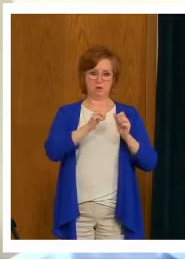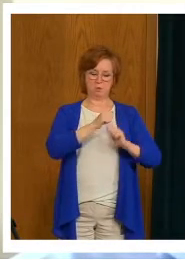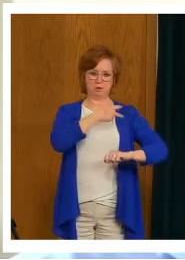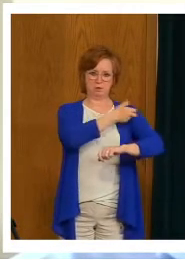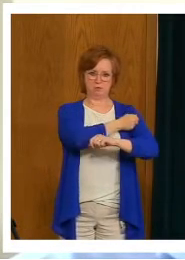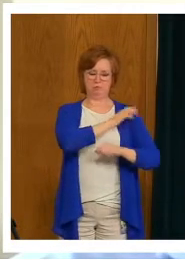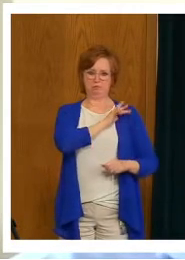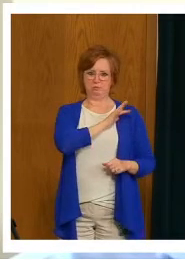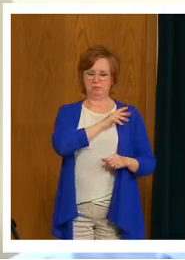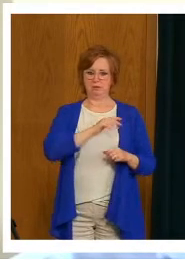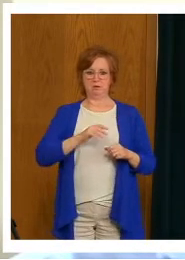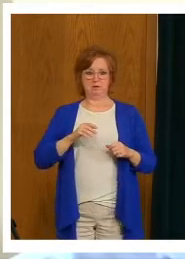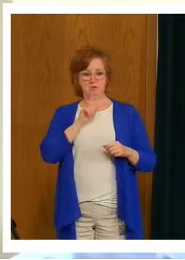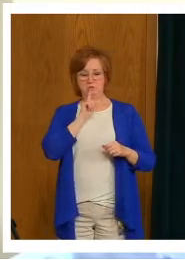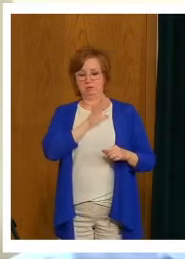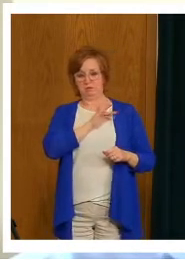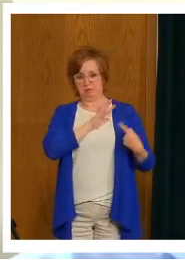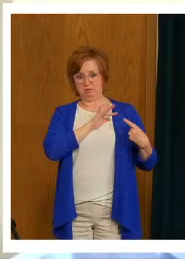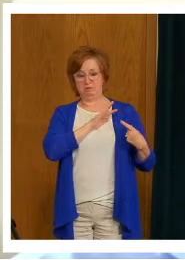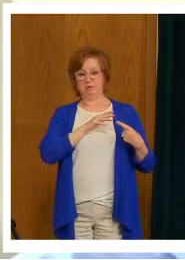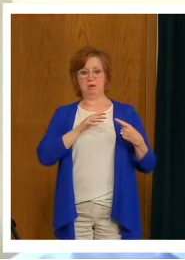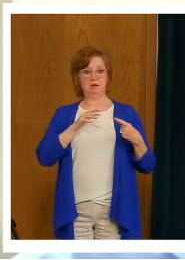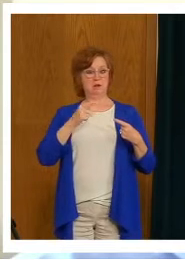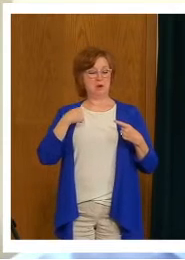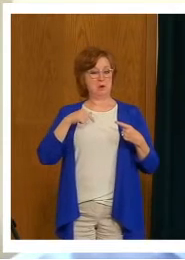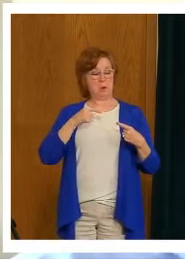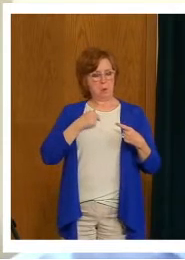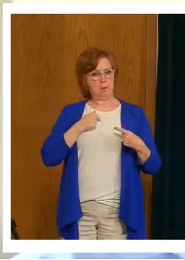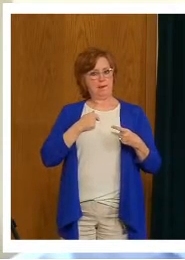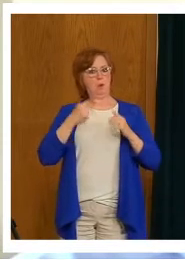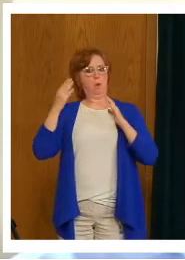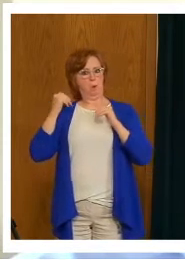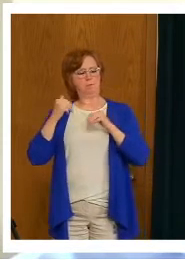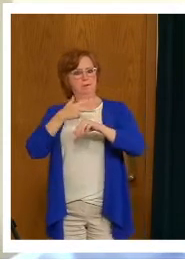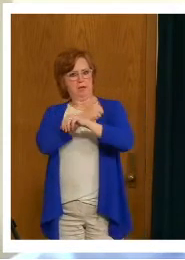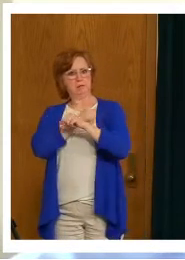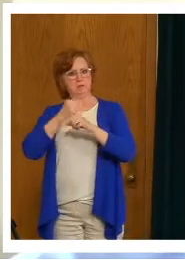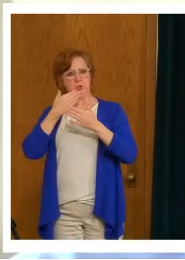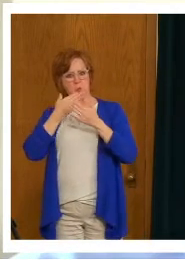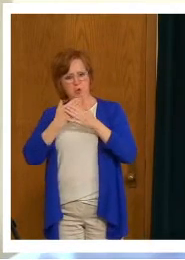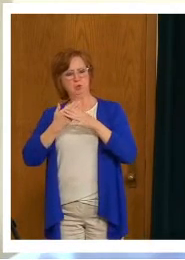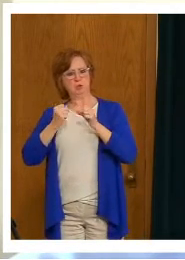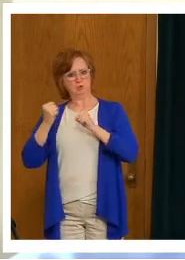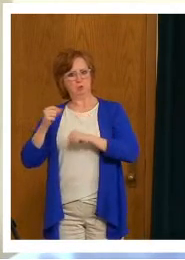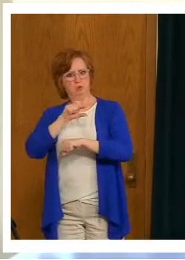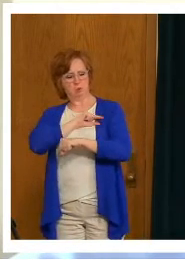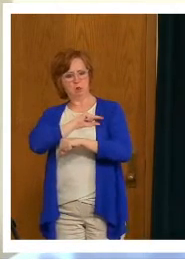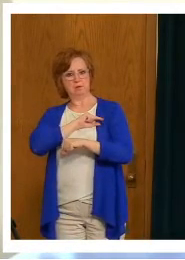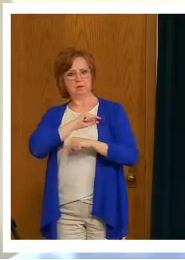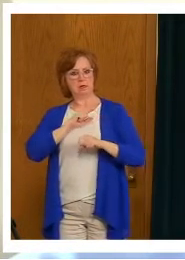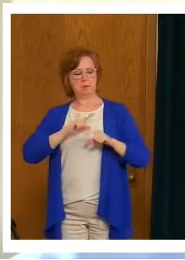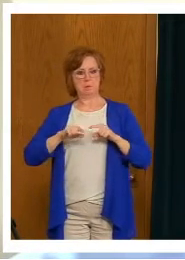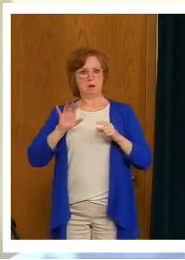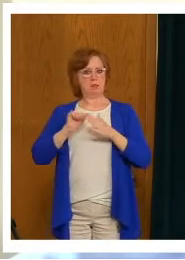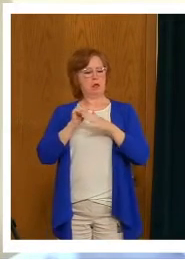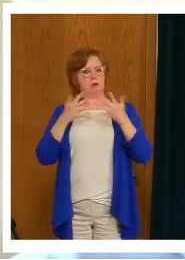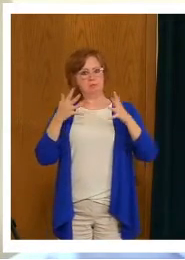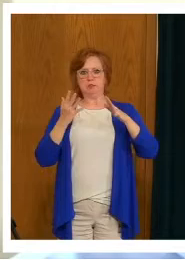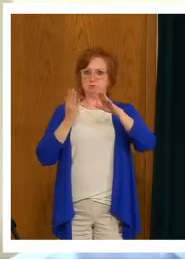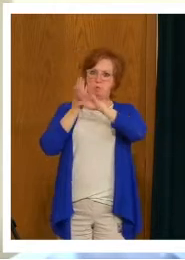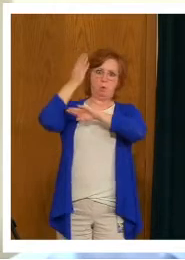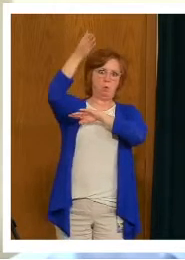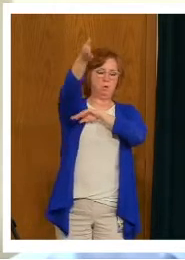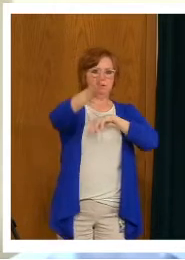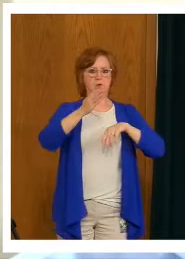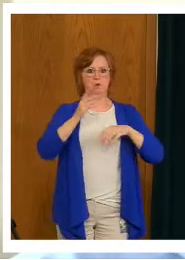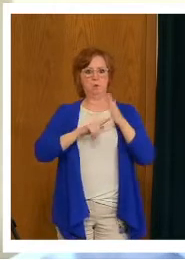expected the vaccines to perform so well, and they are. So if anyone has any questions outstanding about vaccine safety or